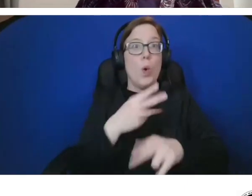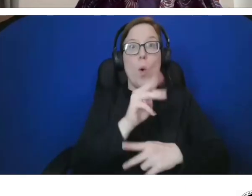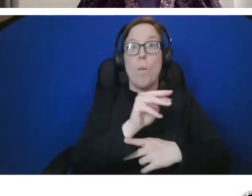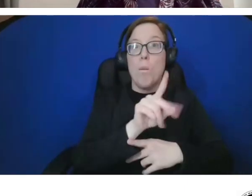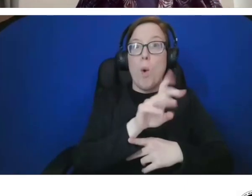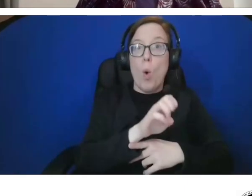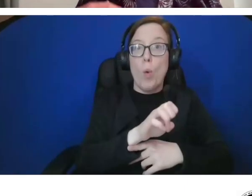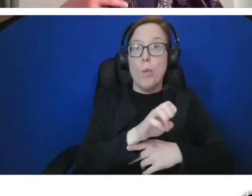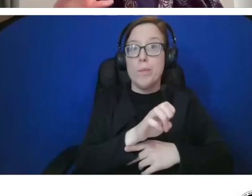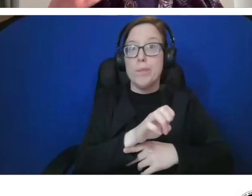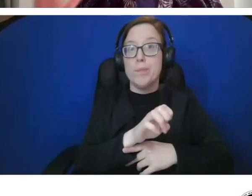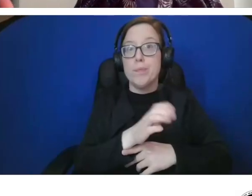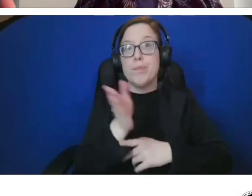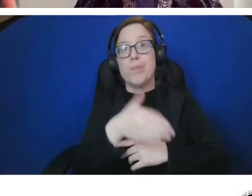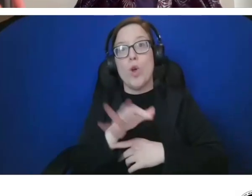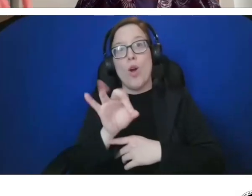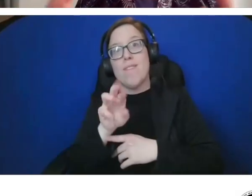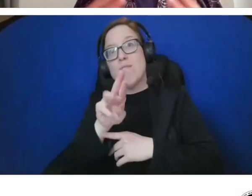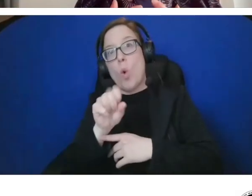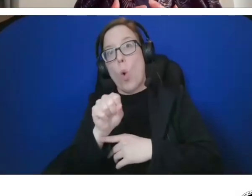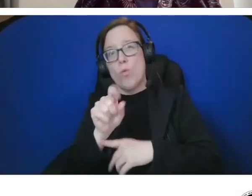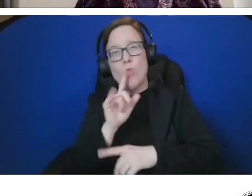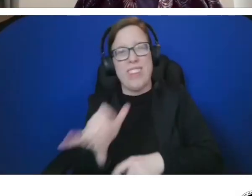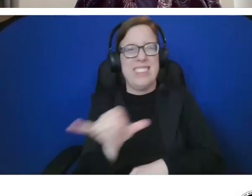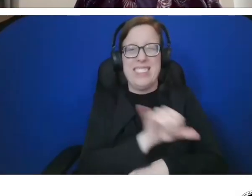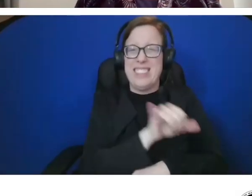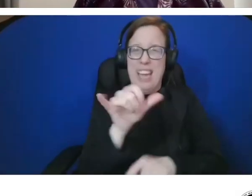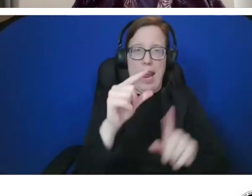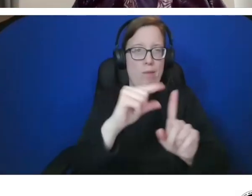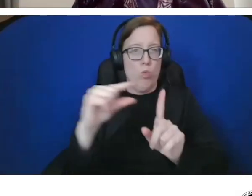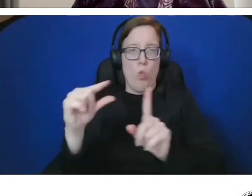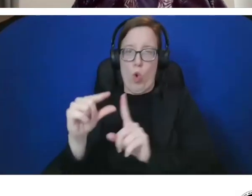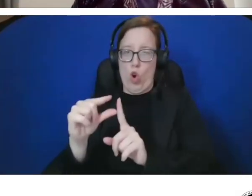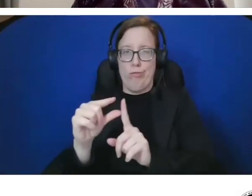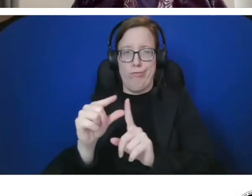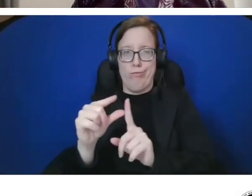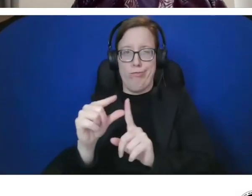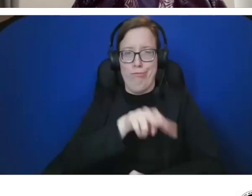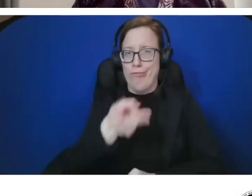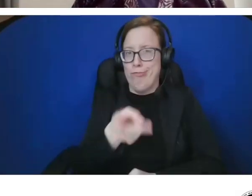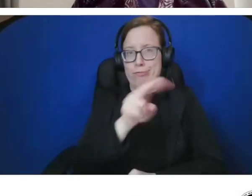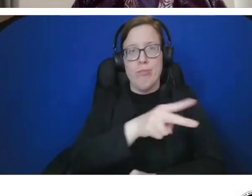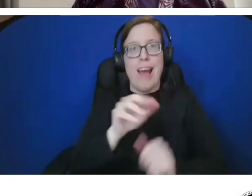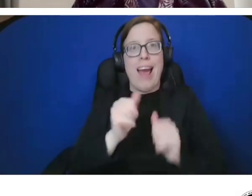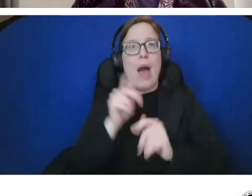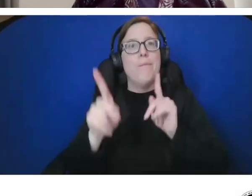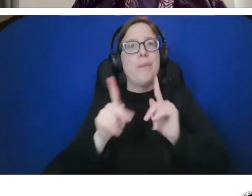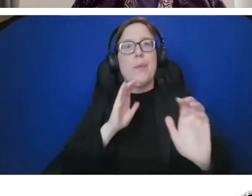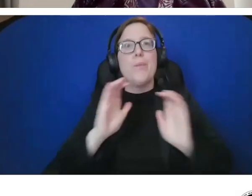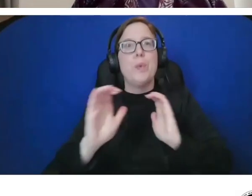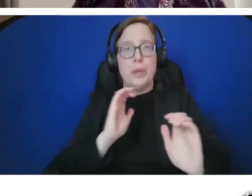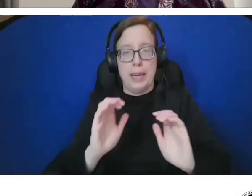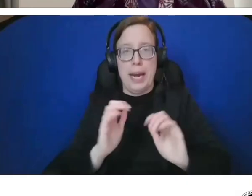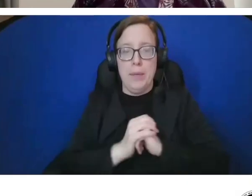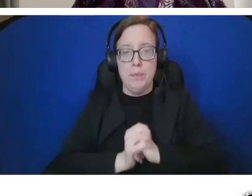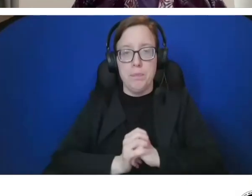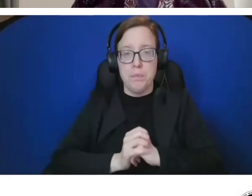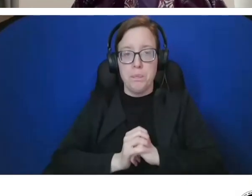use modes or use forms. They mean the same thing when we're talking about ways that people